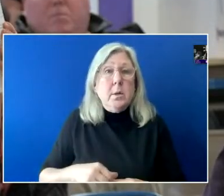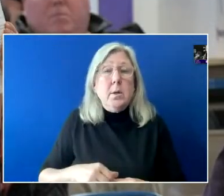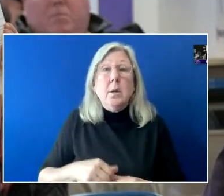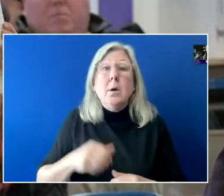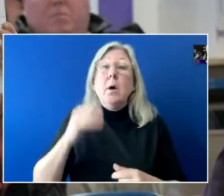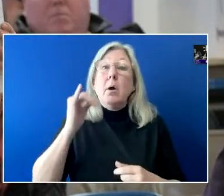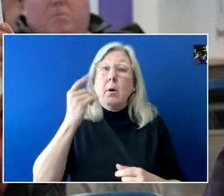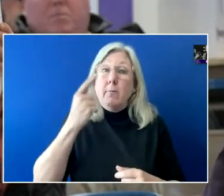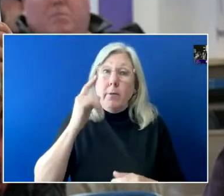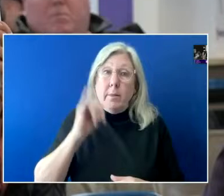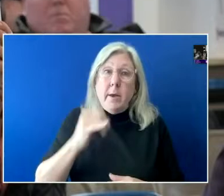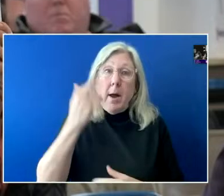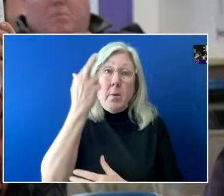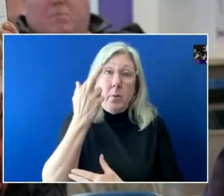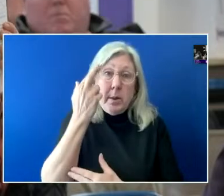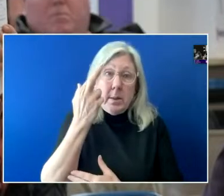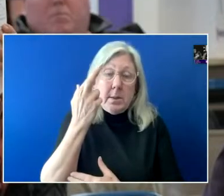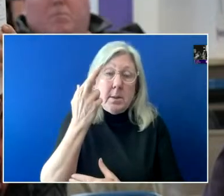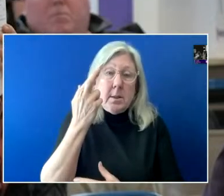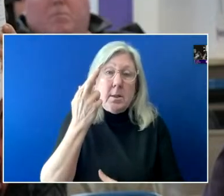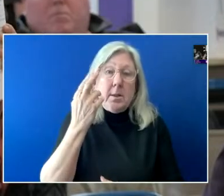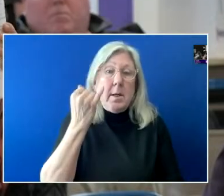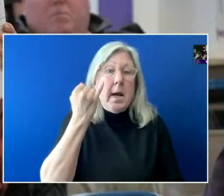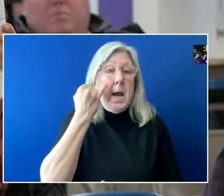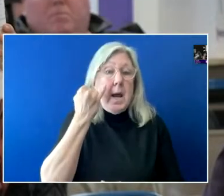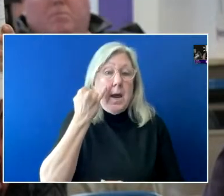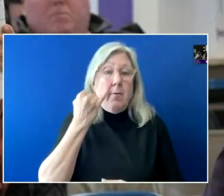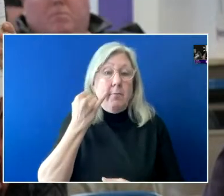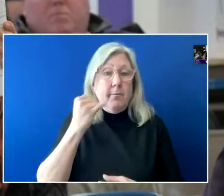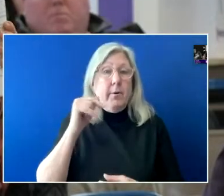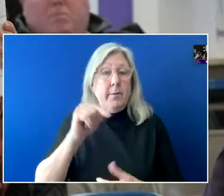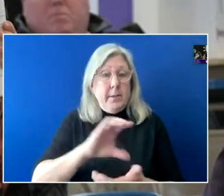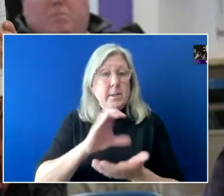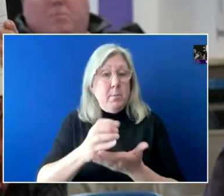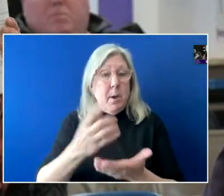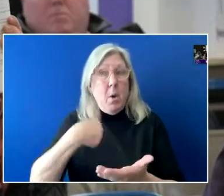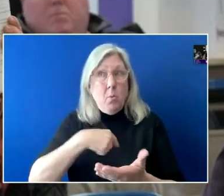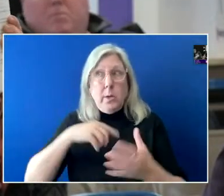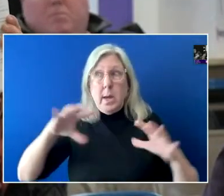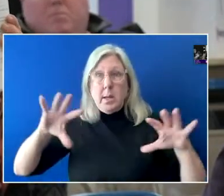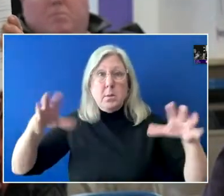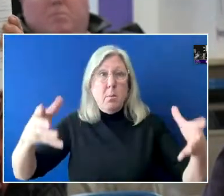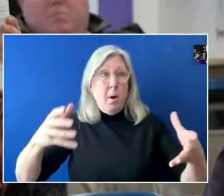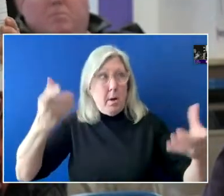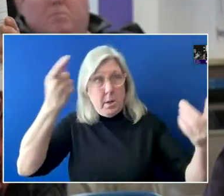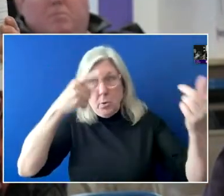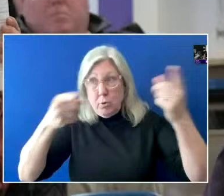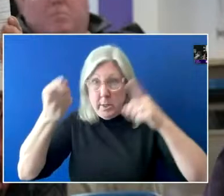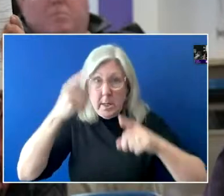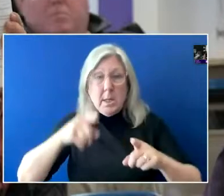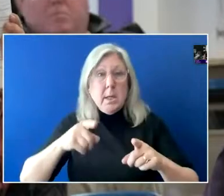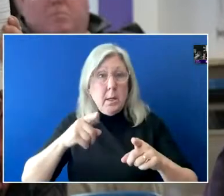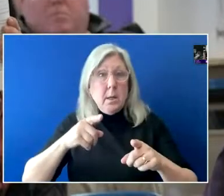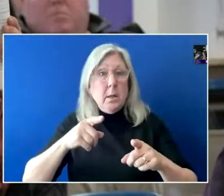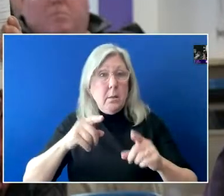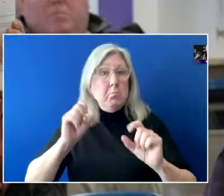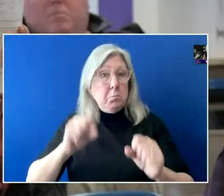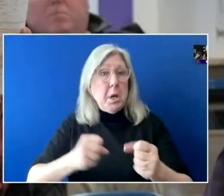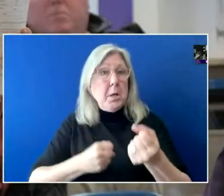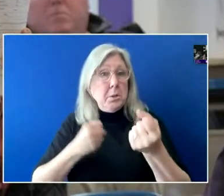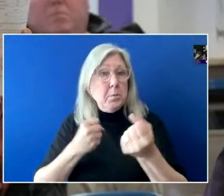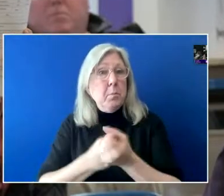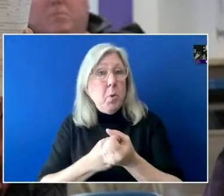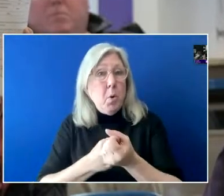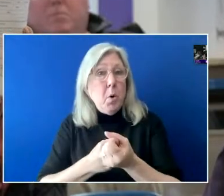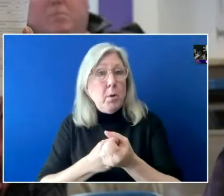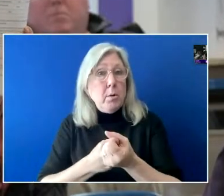reason if if this is an amount that we as a body have all greed is supportable about funding our